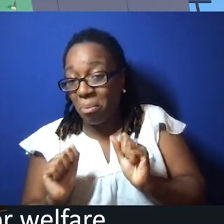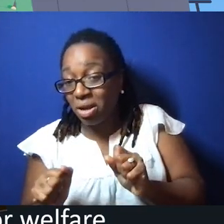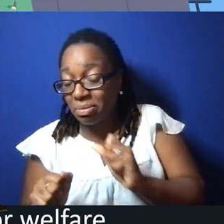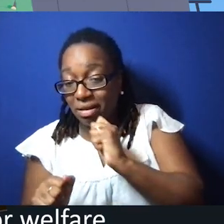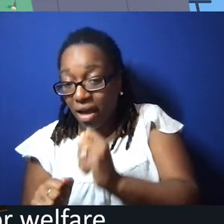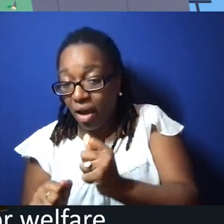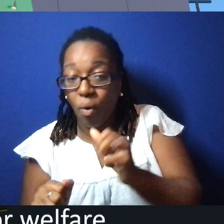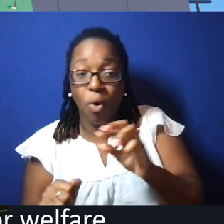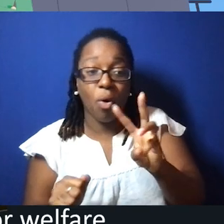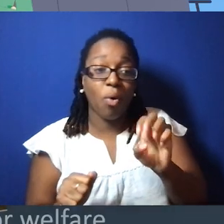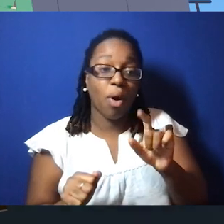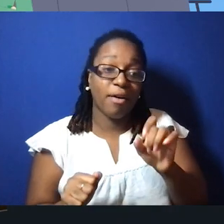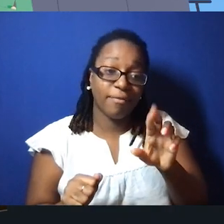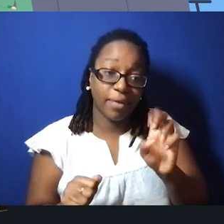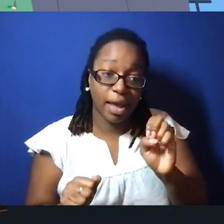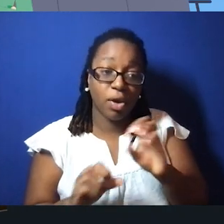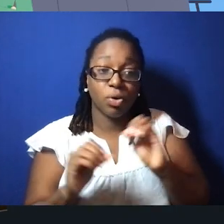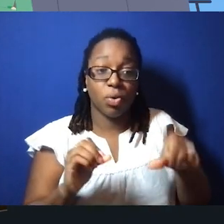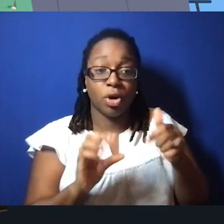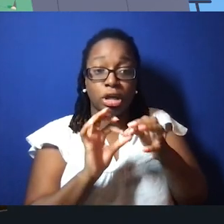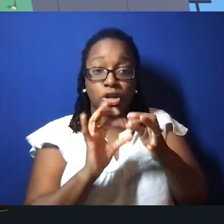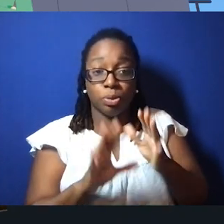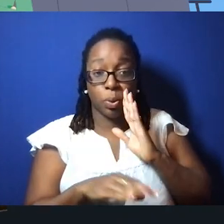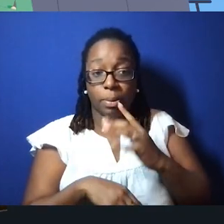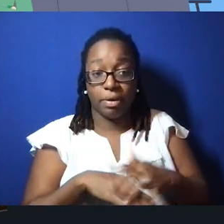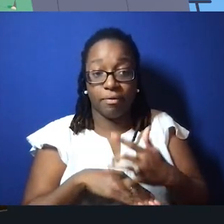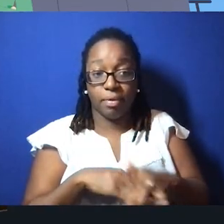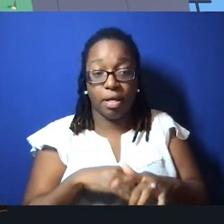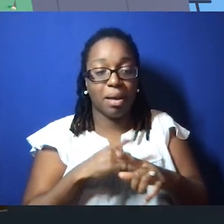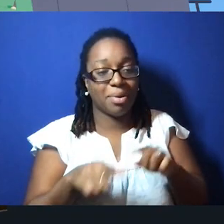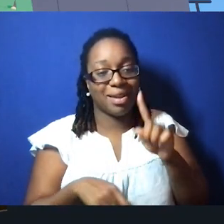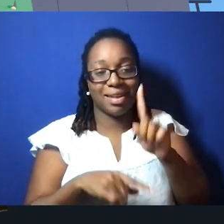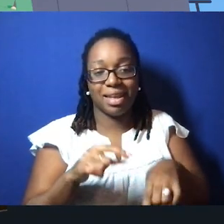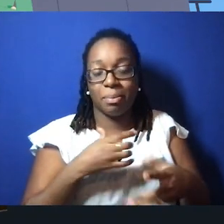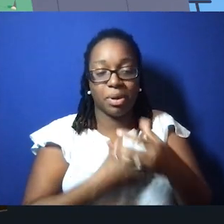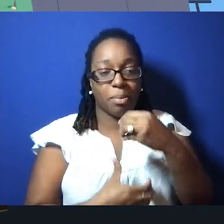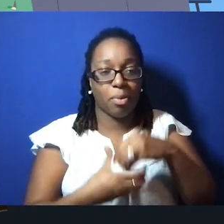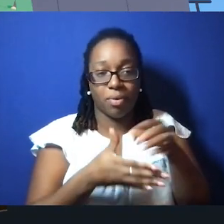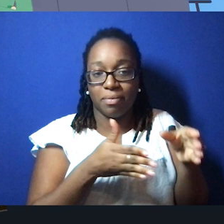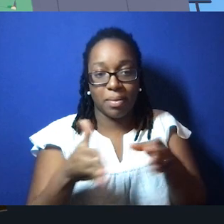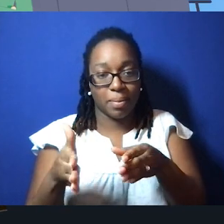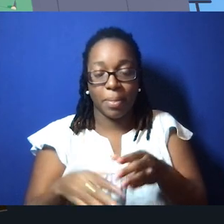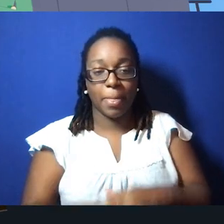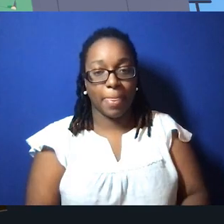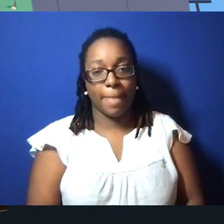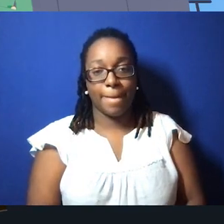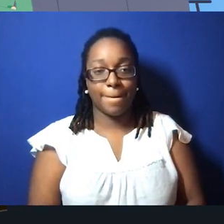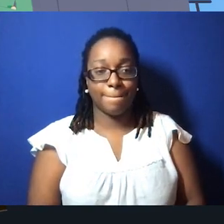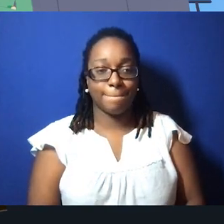safety or welfare and no other interpreter is available, but it cannot be part of the